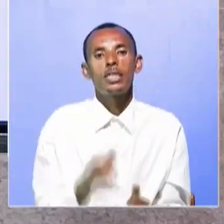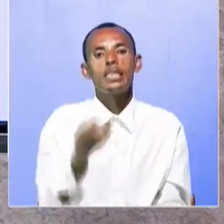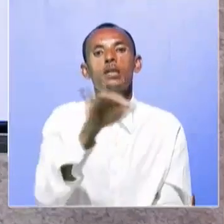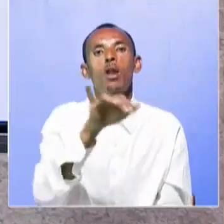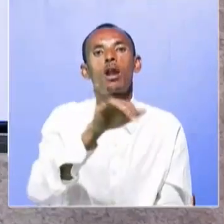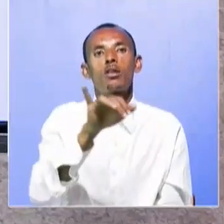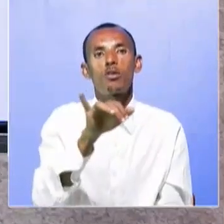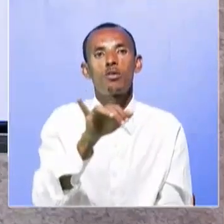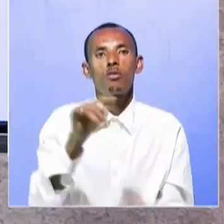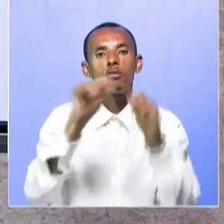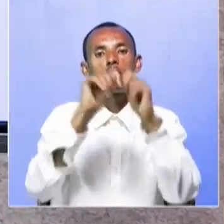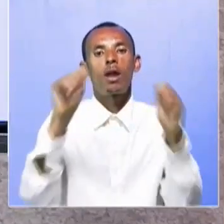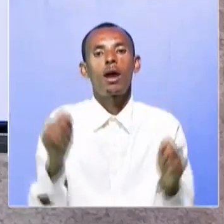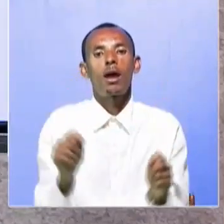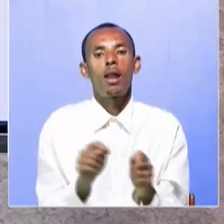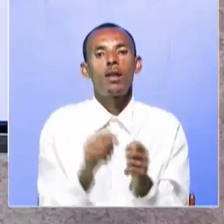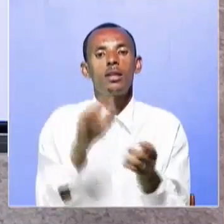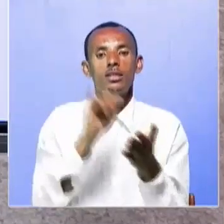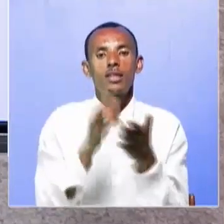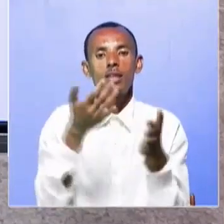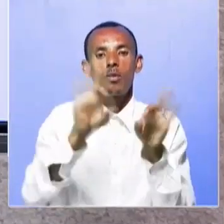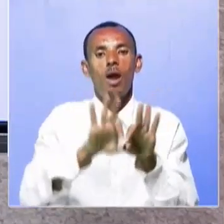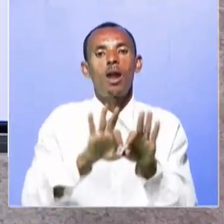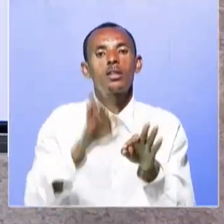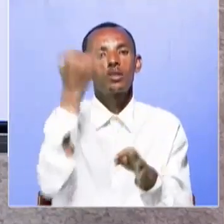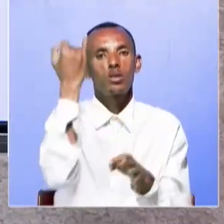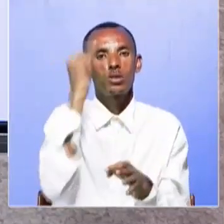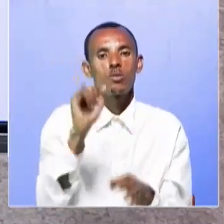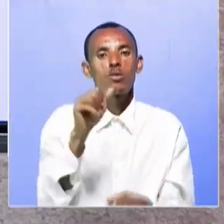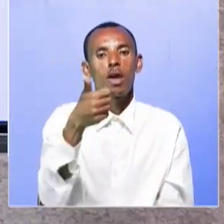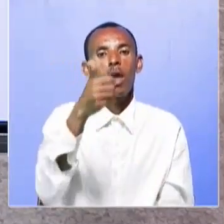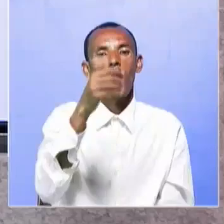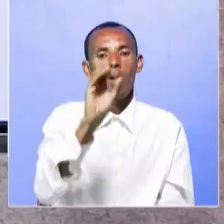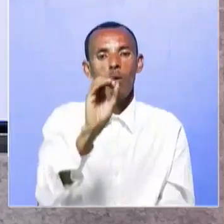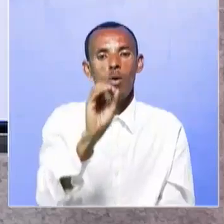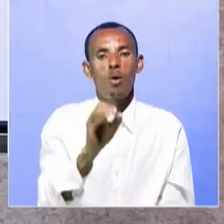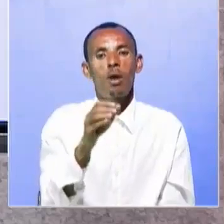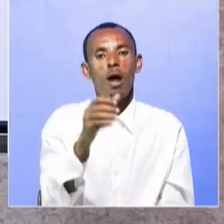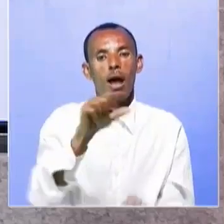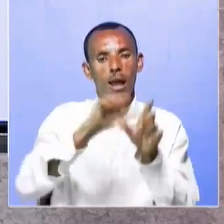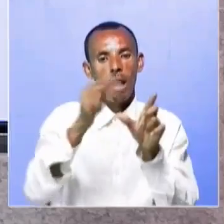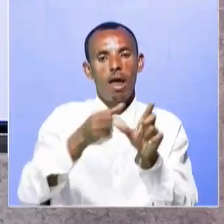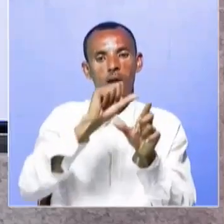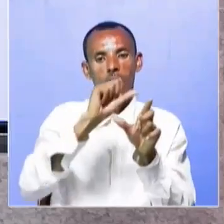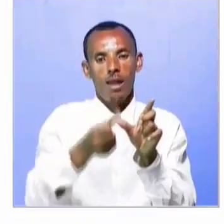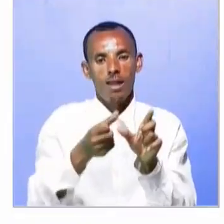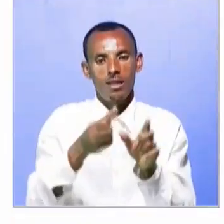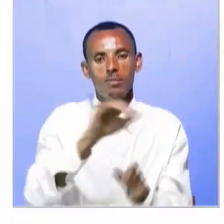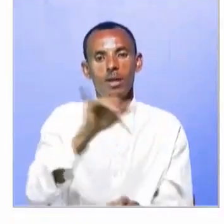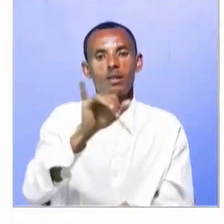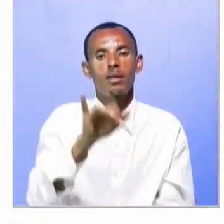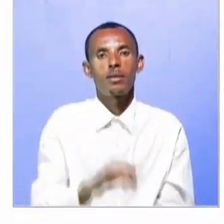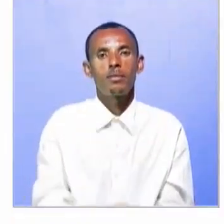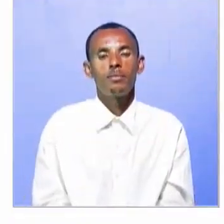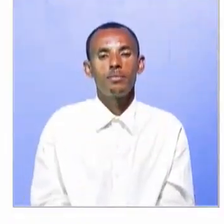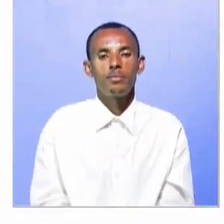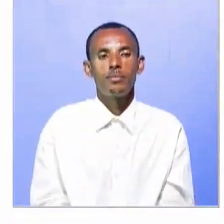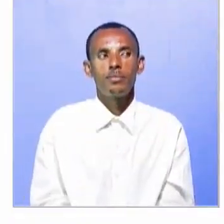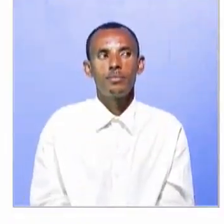similarity of triangles that requires the concept of AA, or angle similarity. Okay.